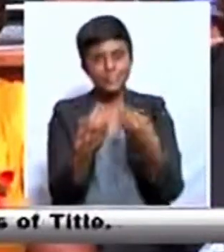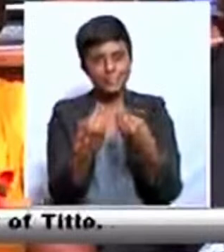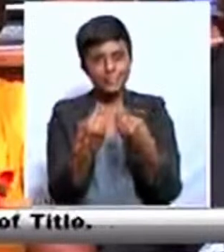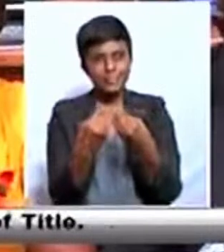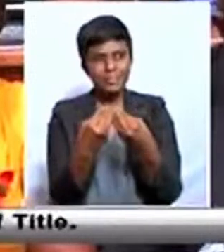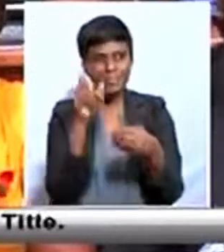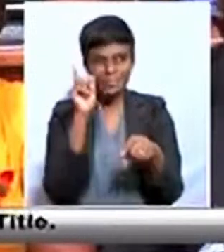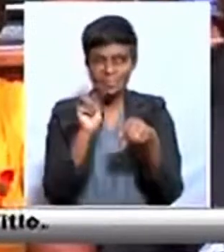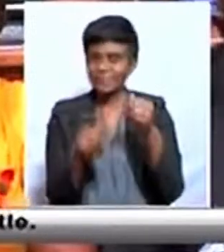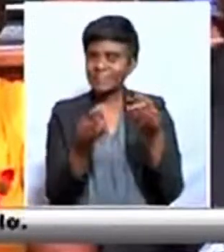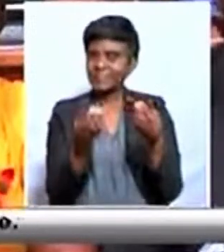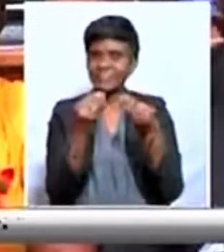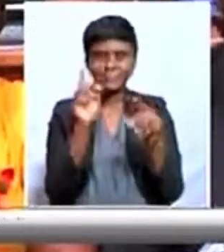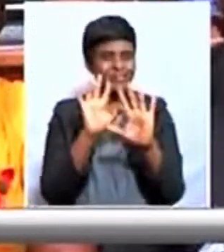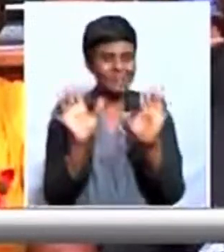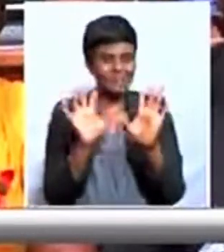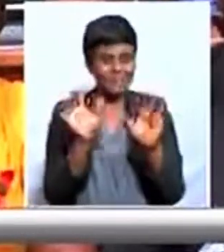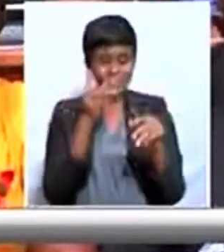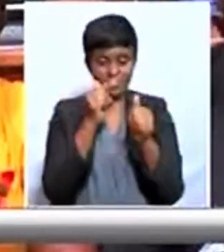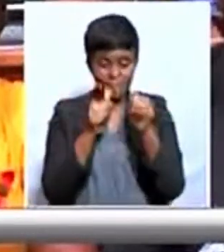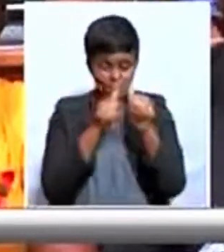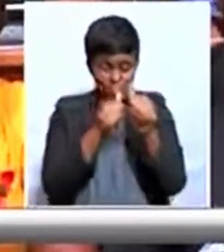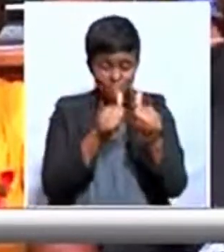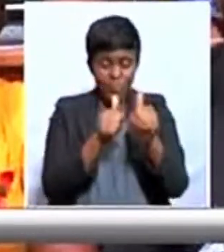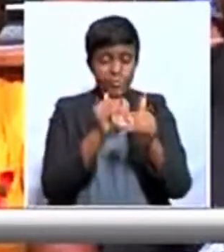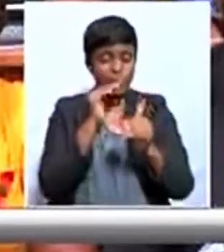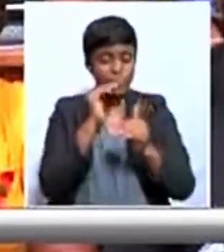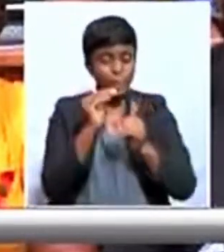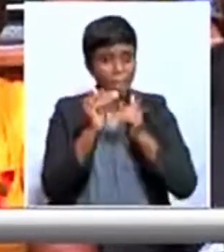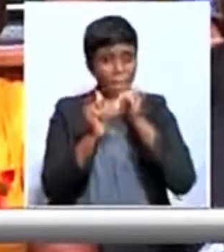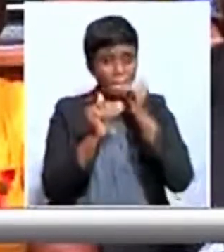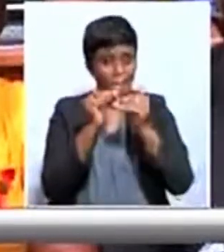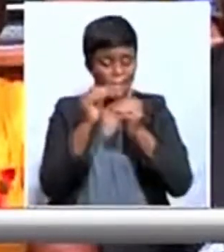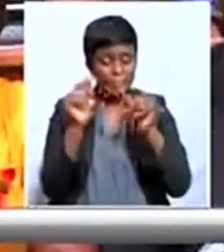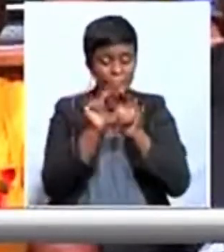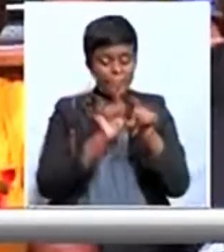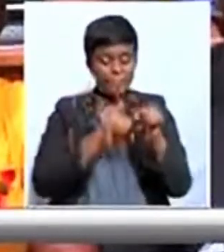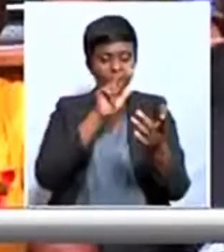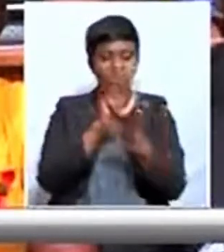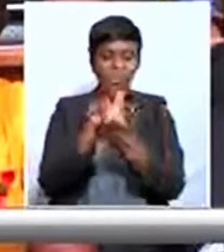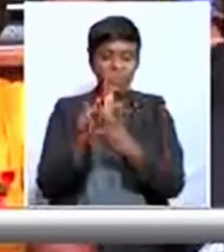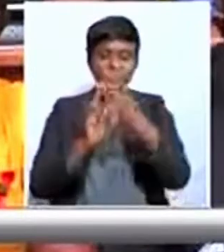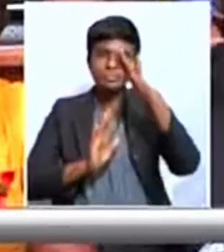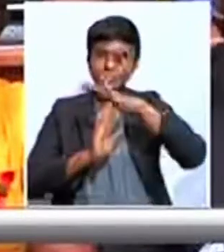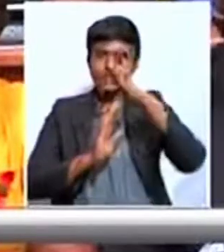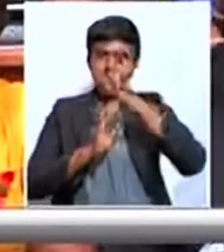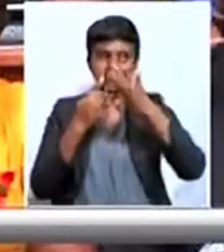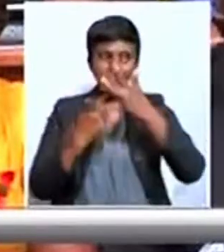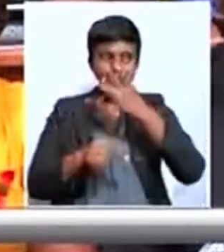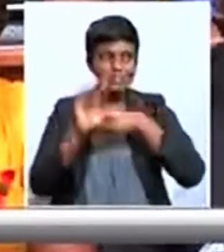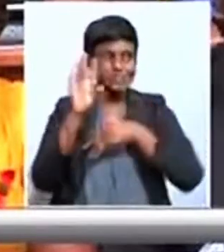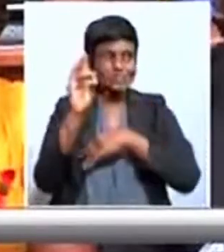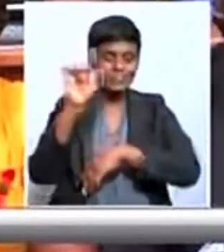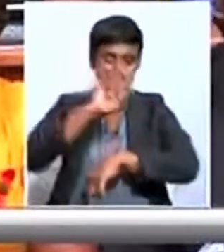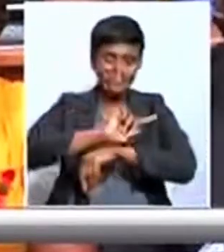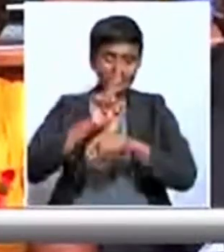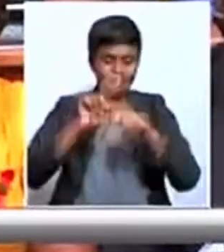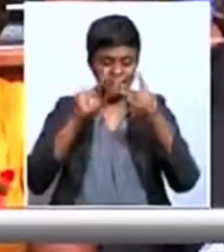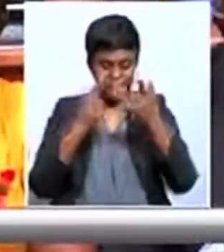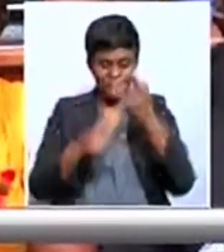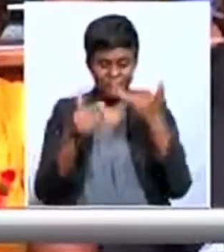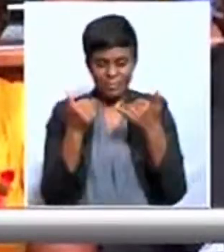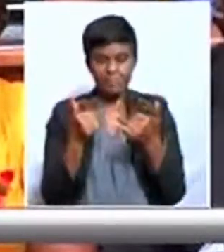will not get it because it has to follow the stage, it has to be approved. Minimum at least 7 days, but it is